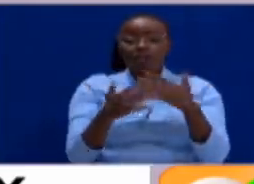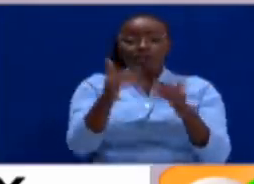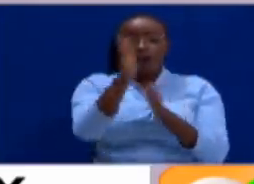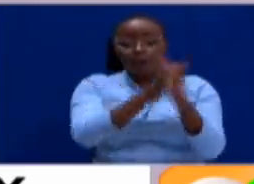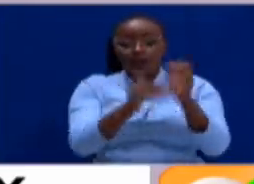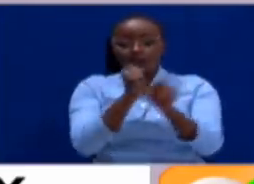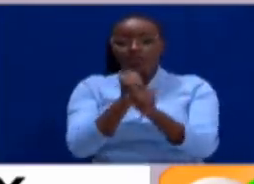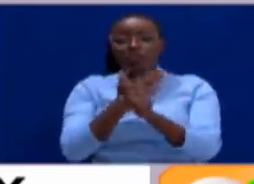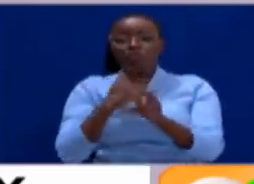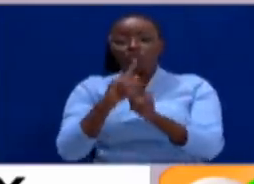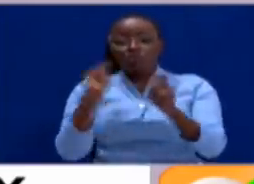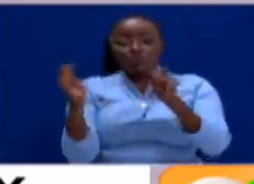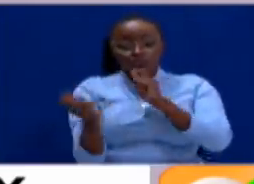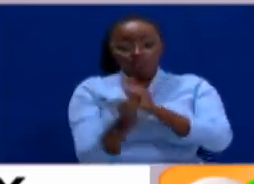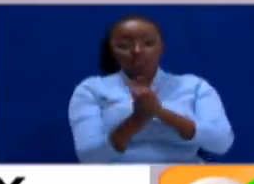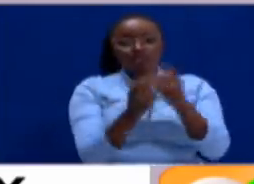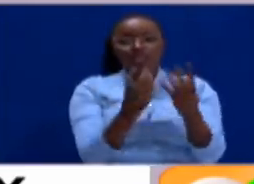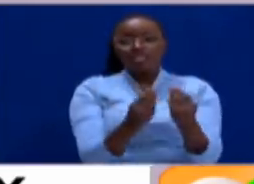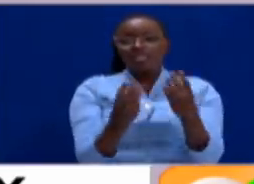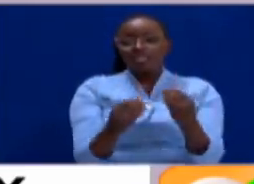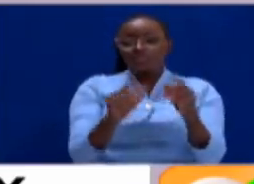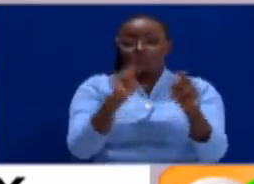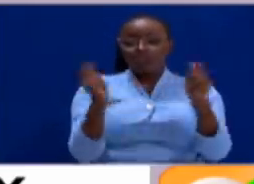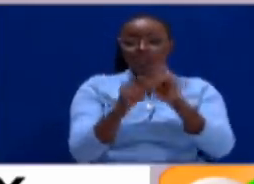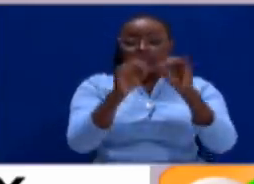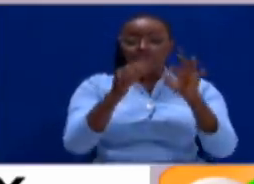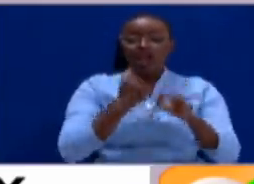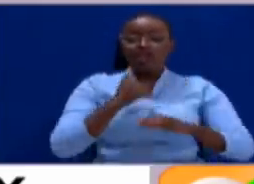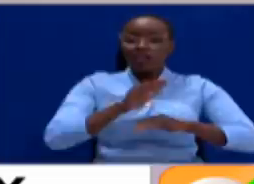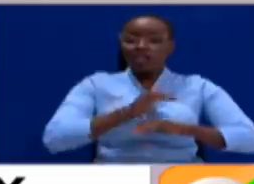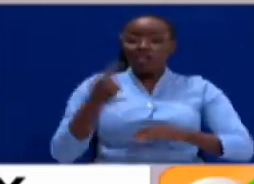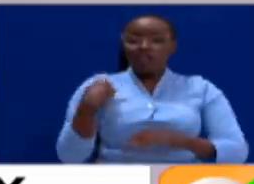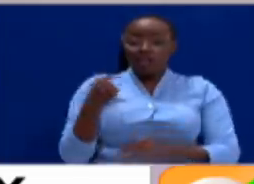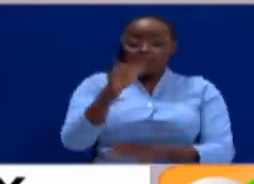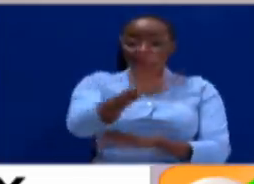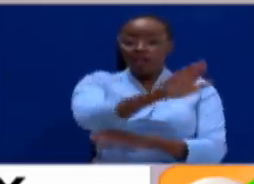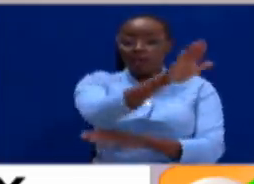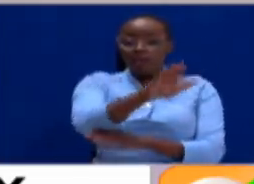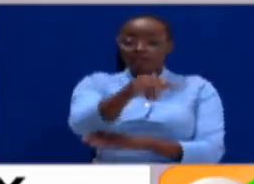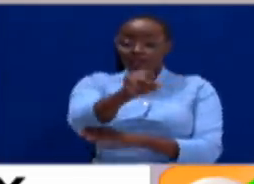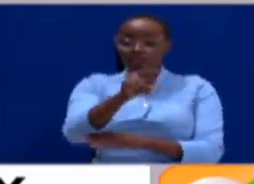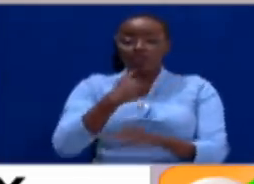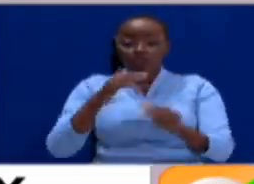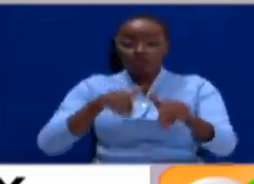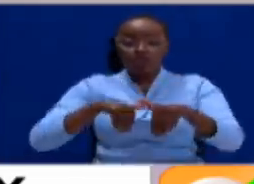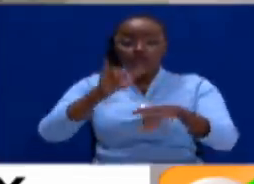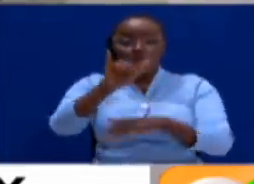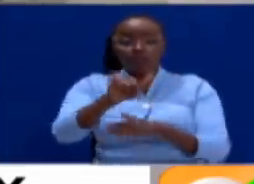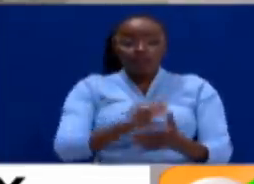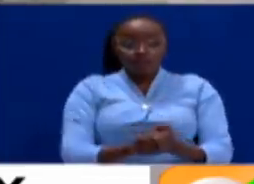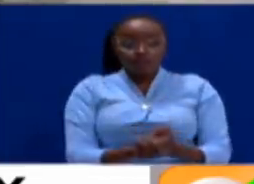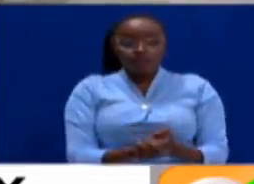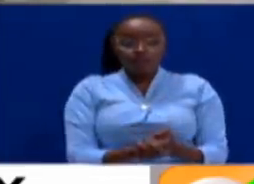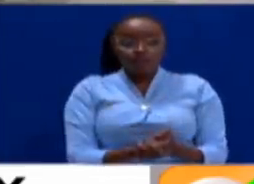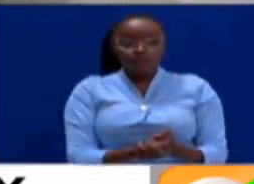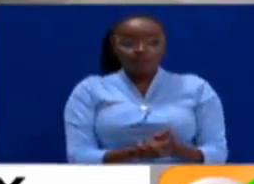to do. There are things he wants to change, and he can easily change them if he has the numbers in parliament, and that's the direction he's going. Yeah, you've been quoted